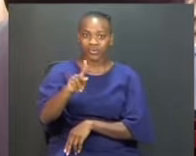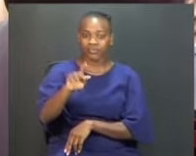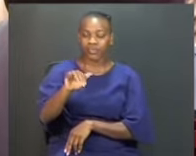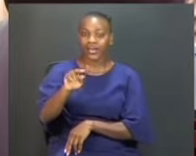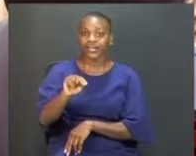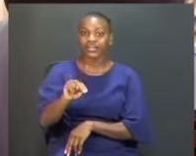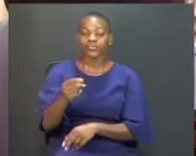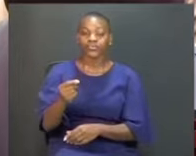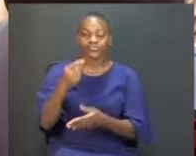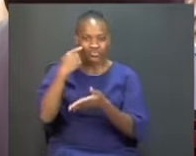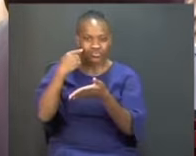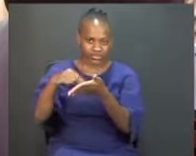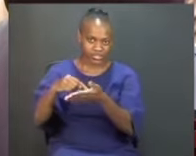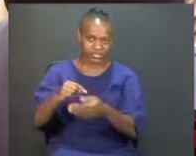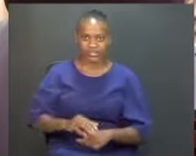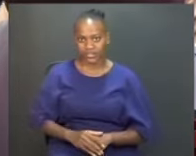place.